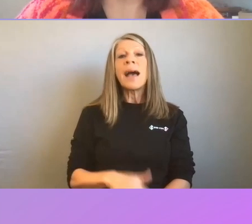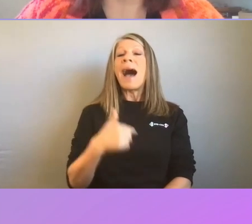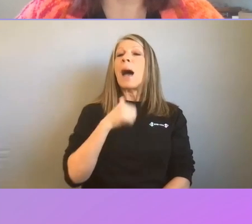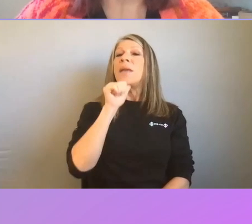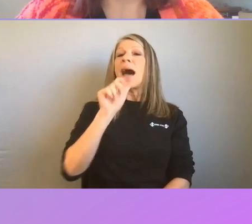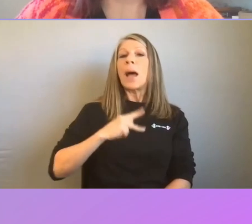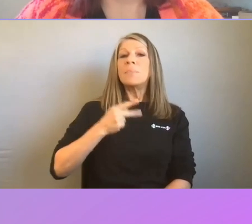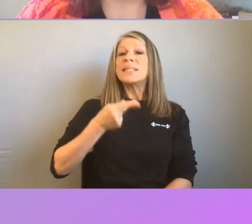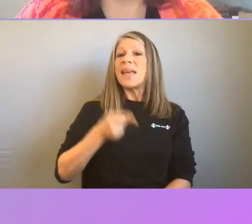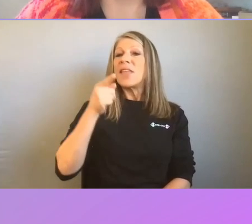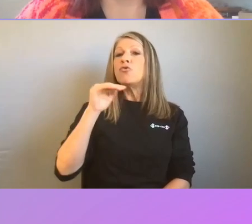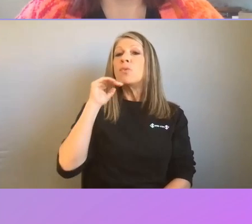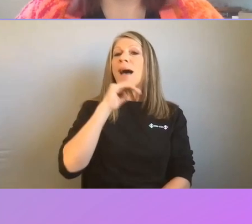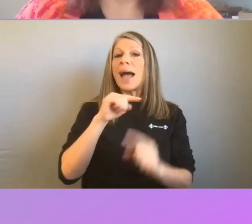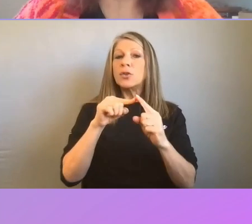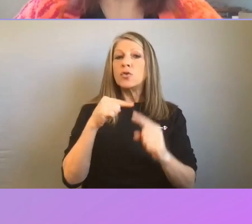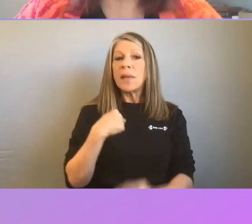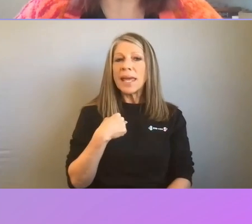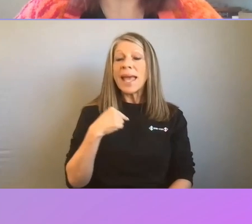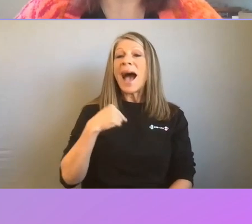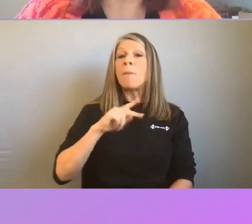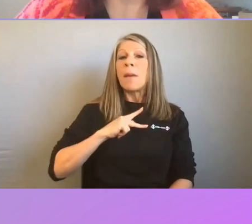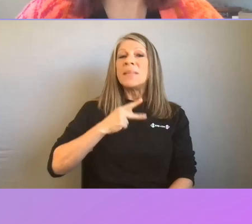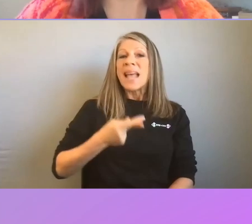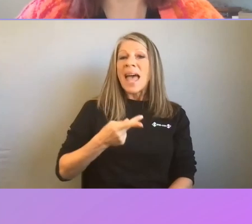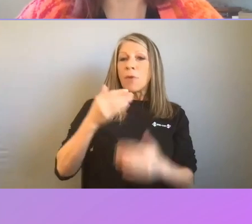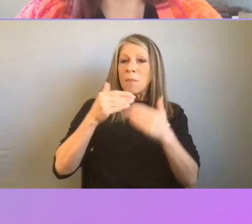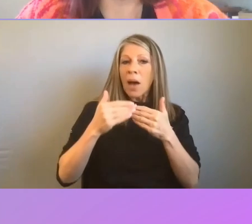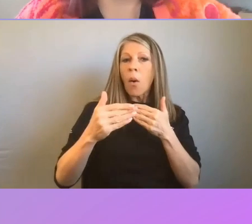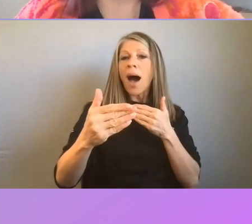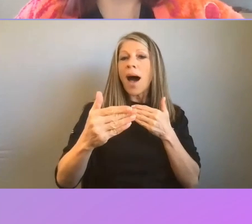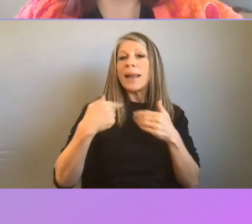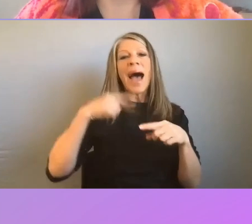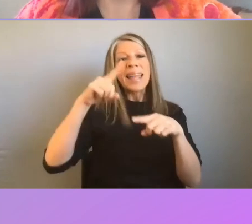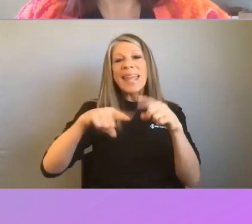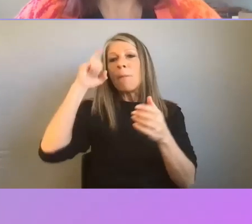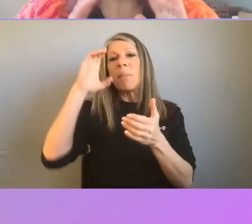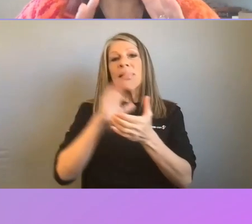not upset that you lied to me. I'm upset that from now on, I can't believe you."